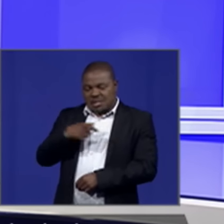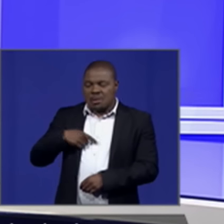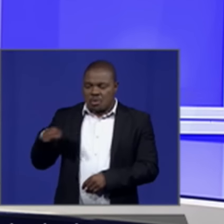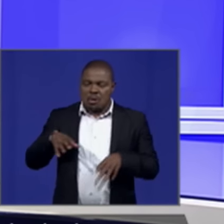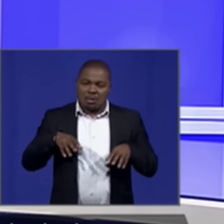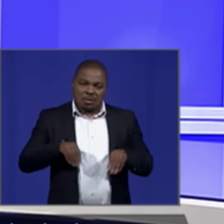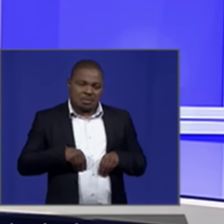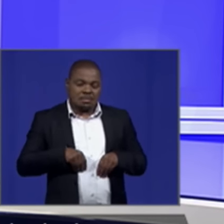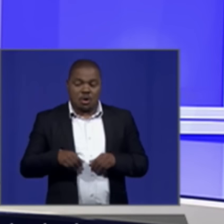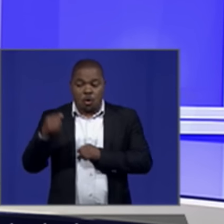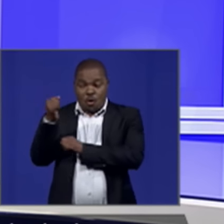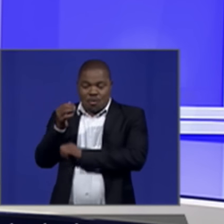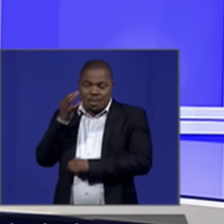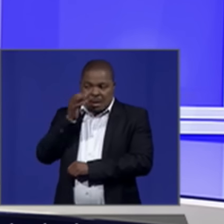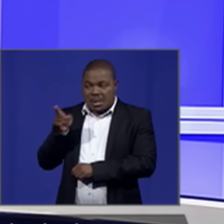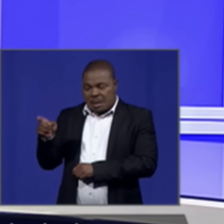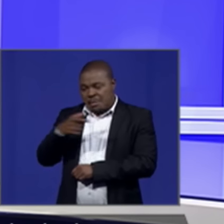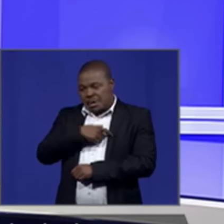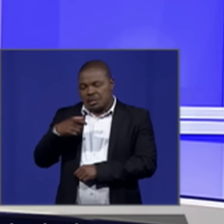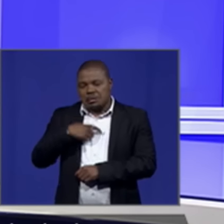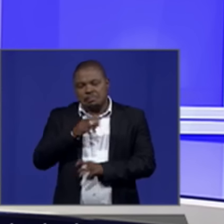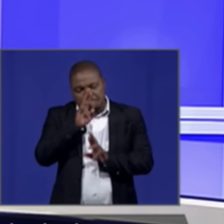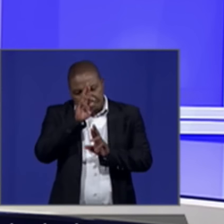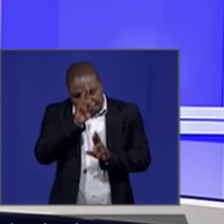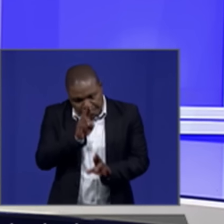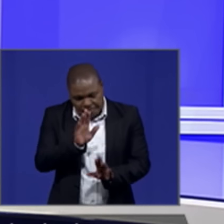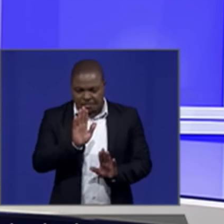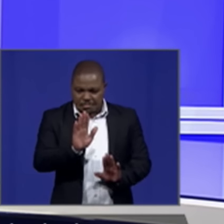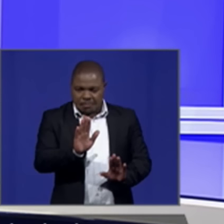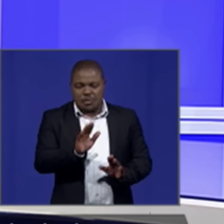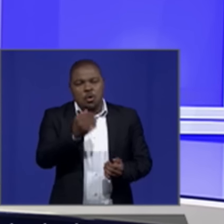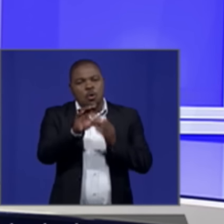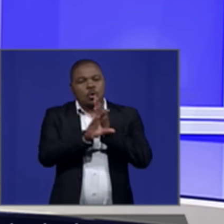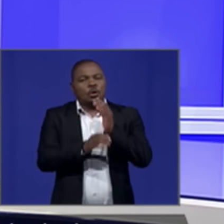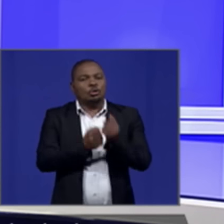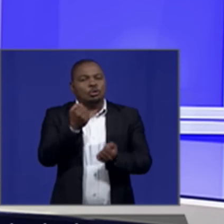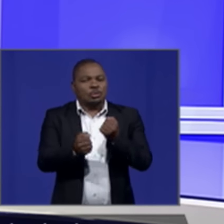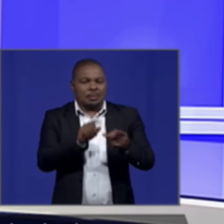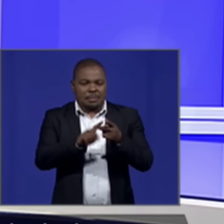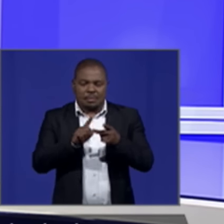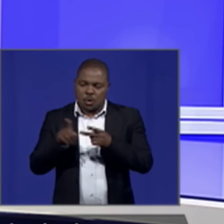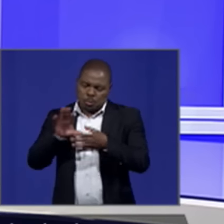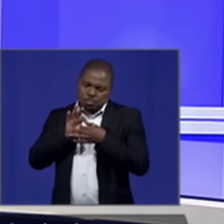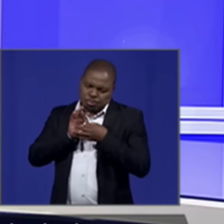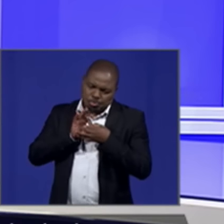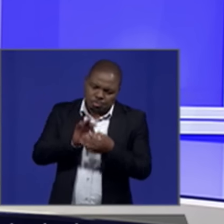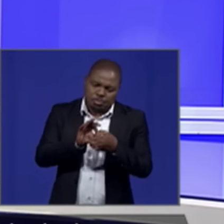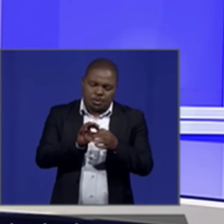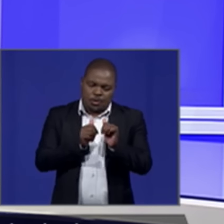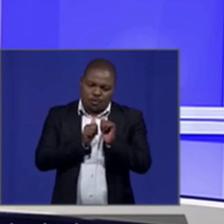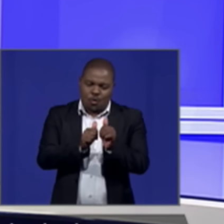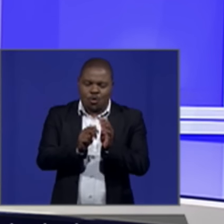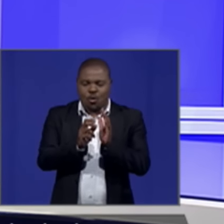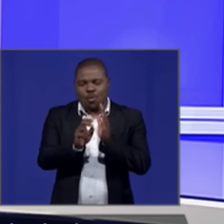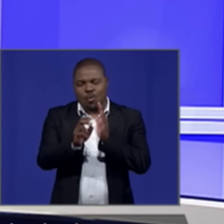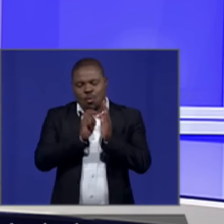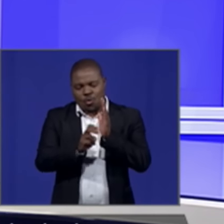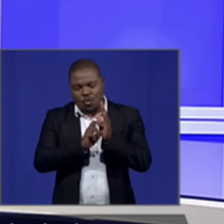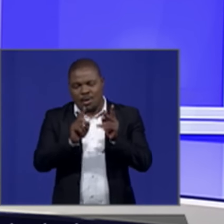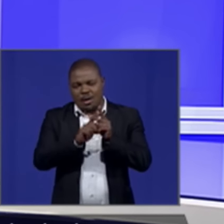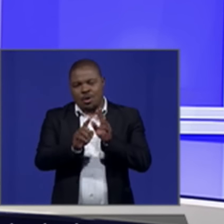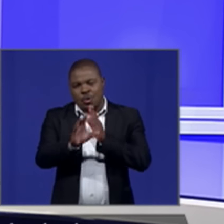mopresidente Cyril Ramaphosa o tlotla katlholo ya kgotlatshekelo ya molaotheo mme o netefatsa gape maitlamo a gagwe go molaotheo le tsamaiso